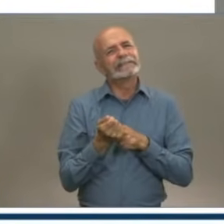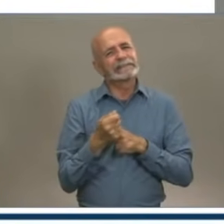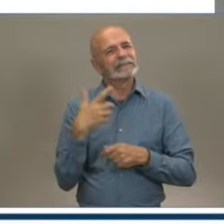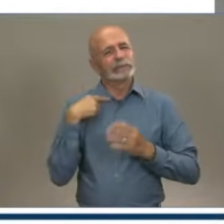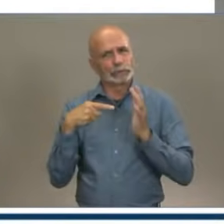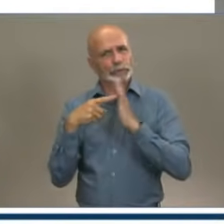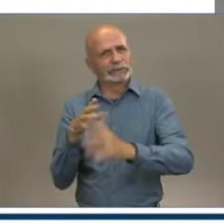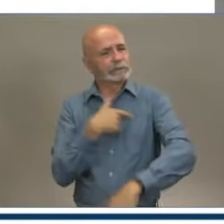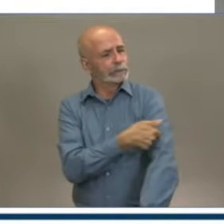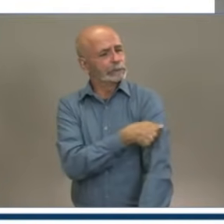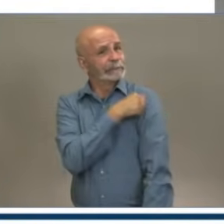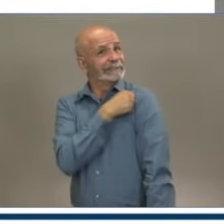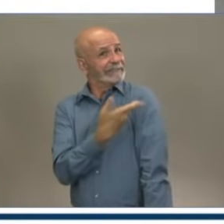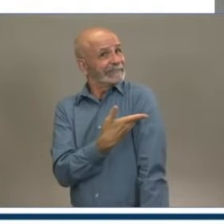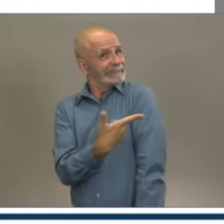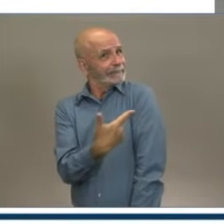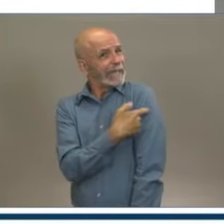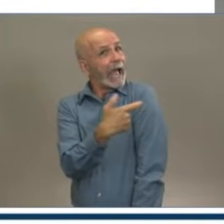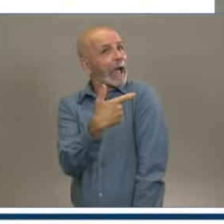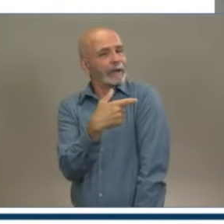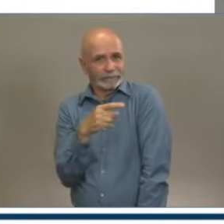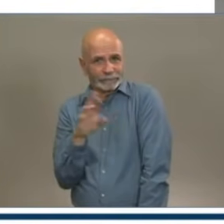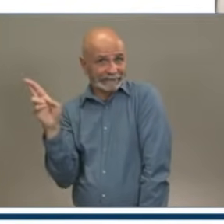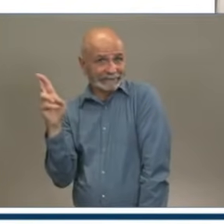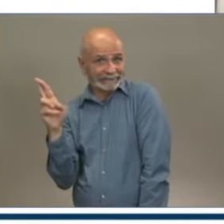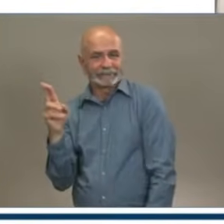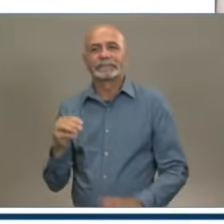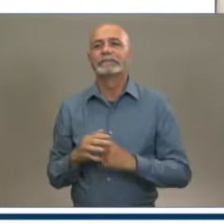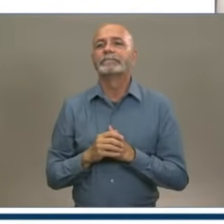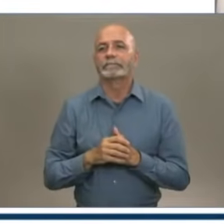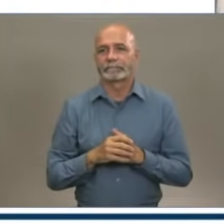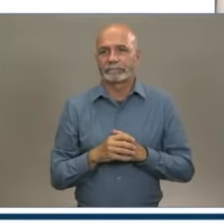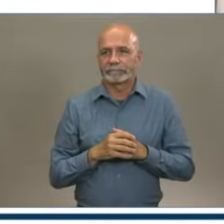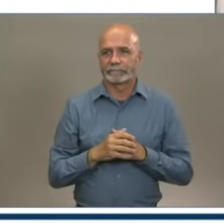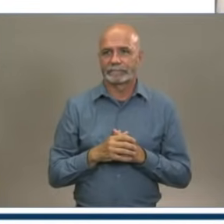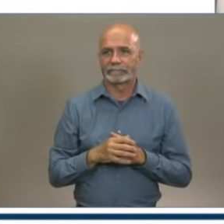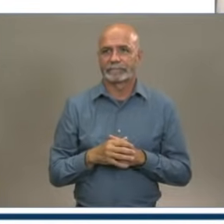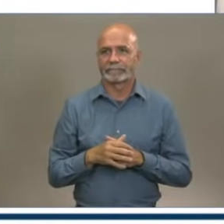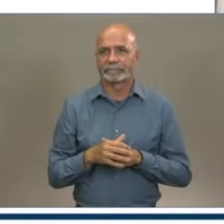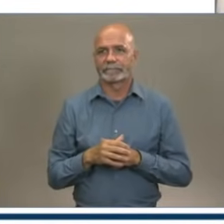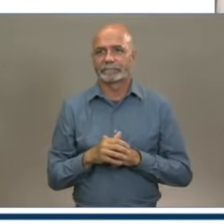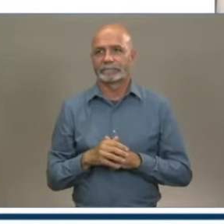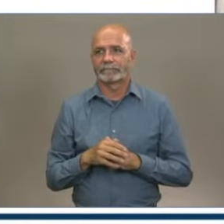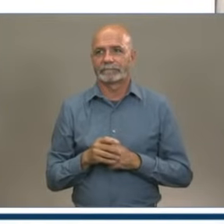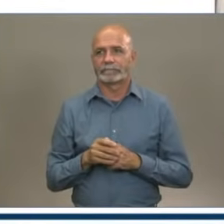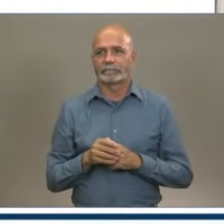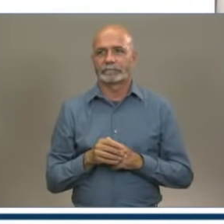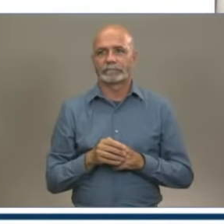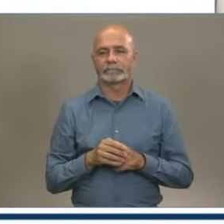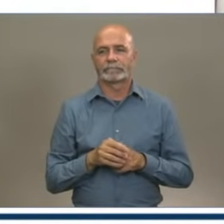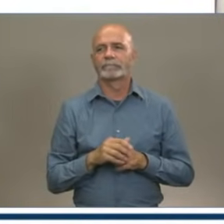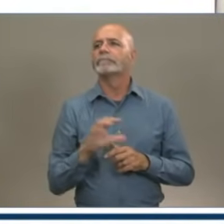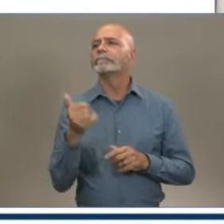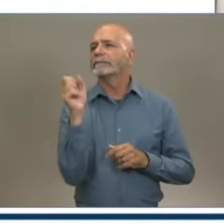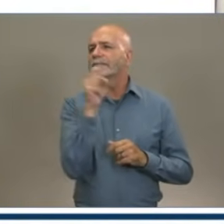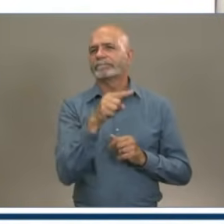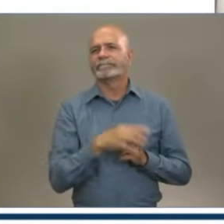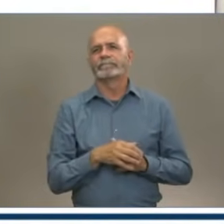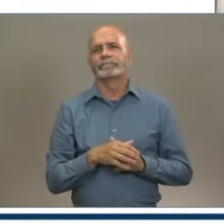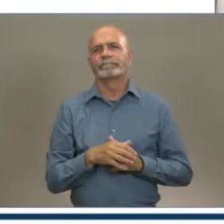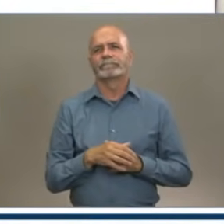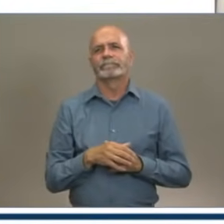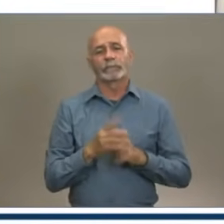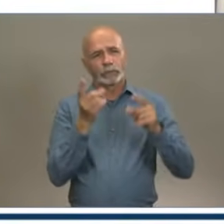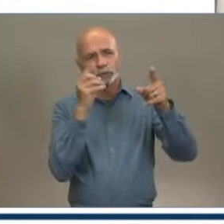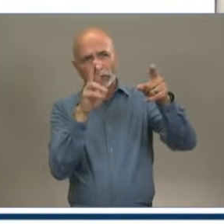have lots of ways for you to access that vaccine. Go ahead, Victoria, with your follow-up. Thanks. And Dr. Strang, I also just am